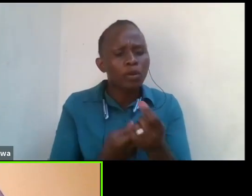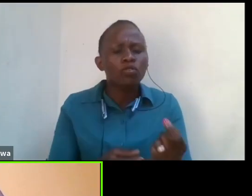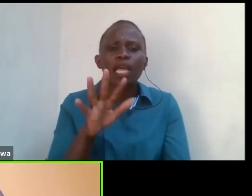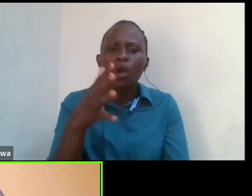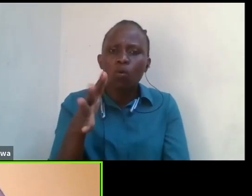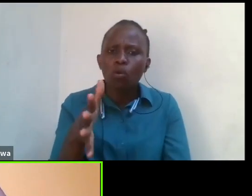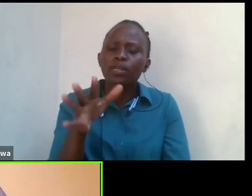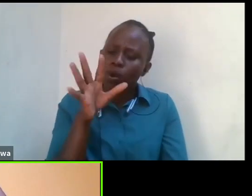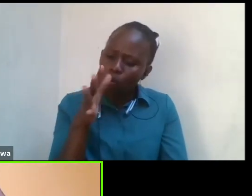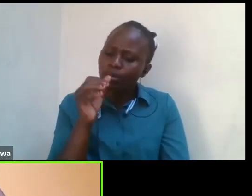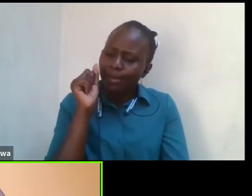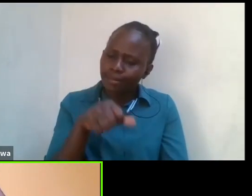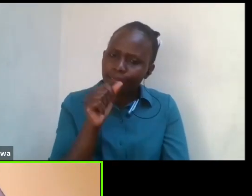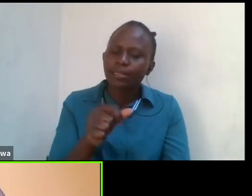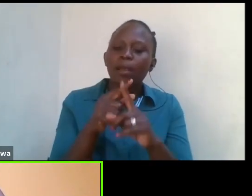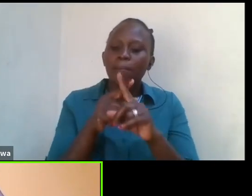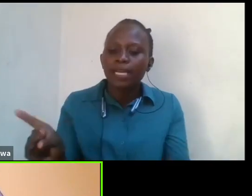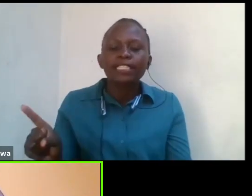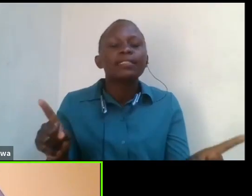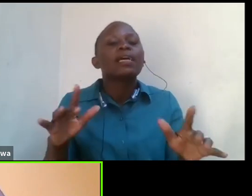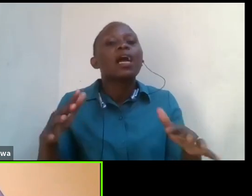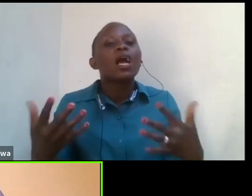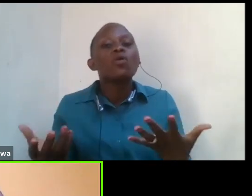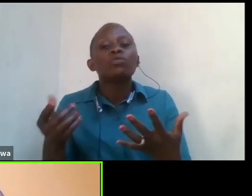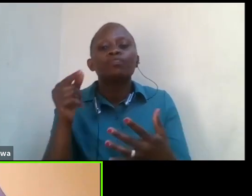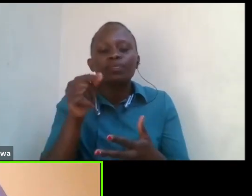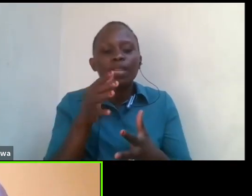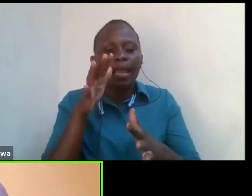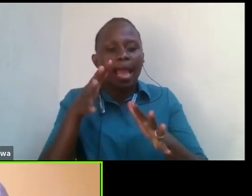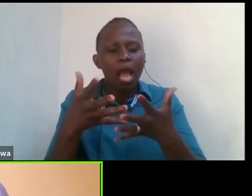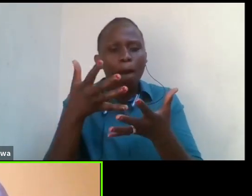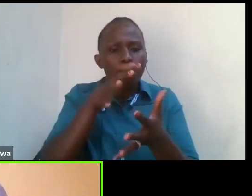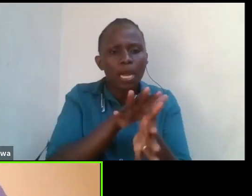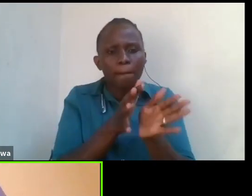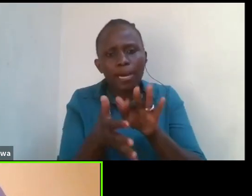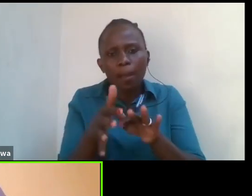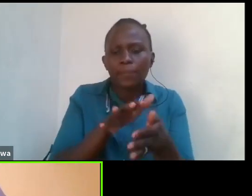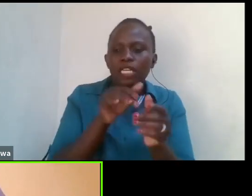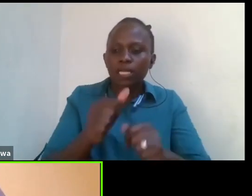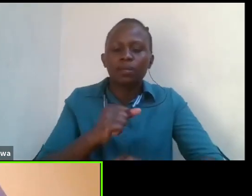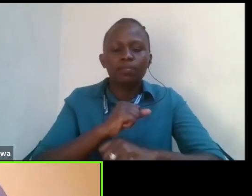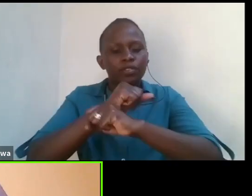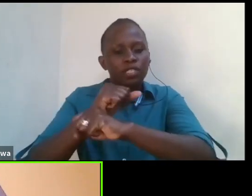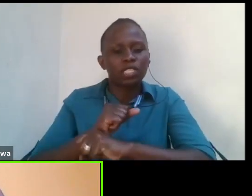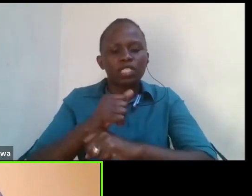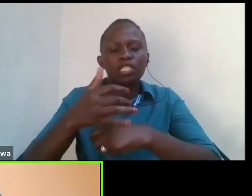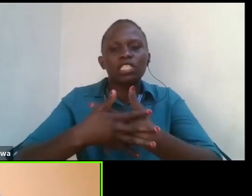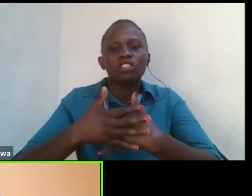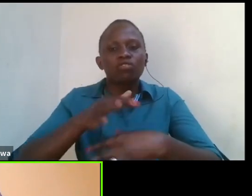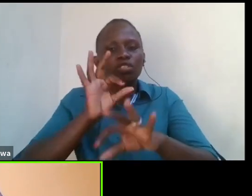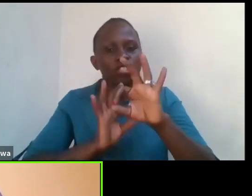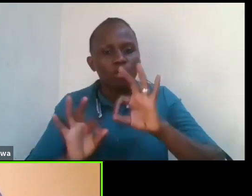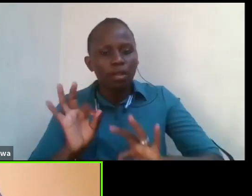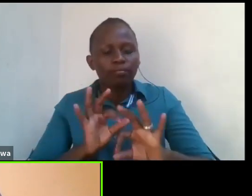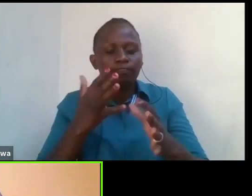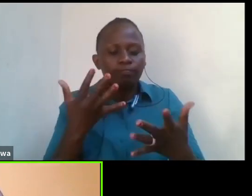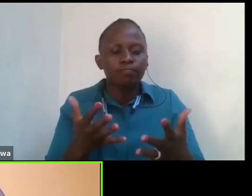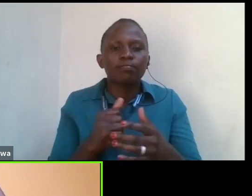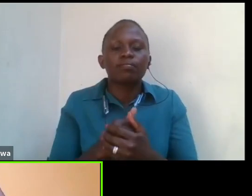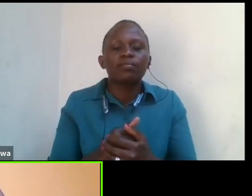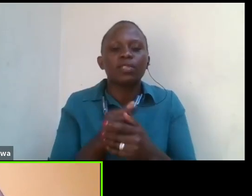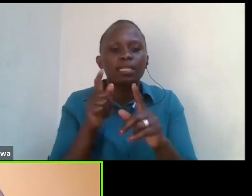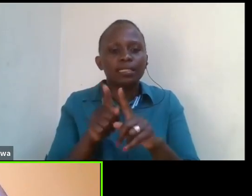water brands, but what differentiates them could be the packaging, which can also protect industrial designs, be protected by industrial designs, and